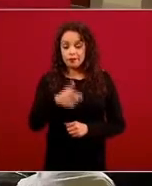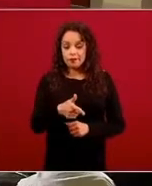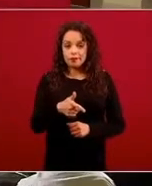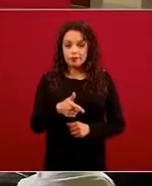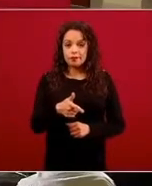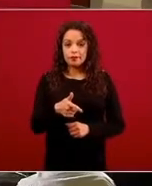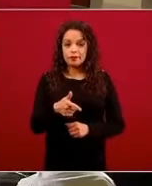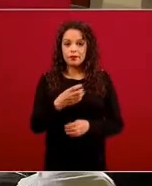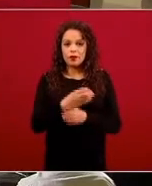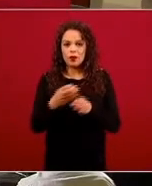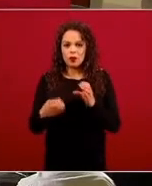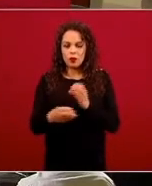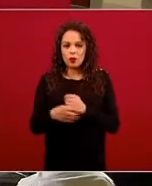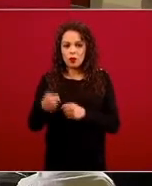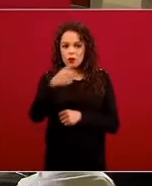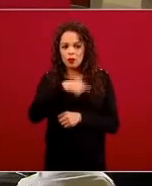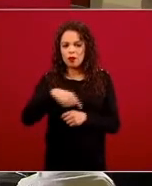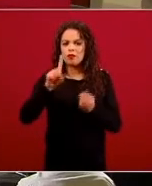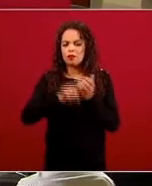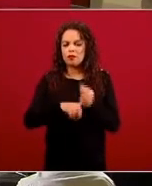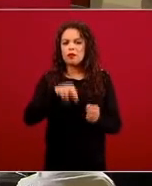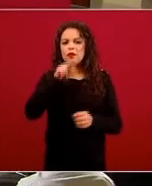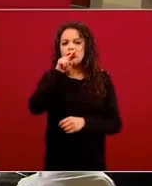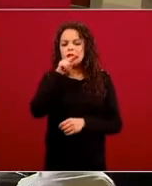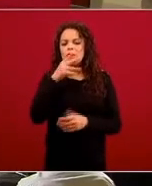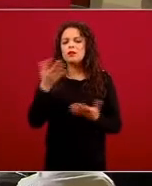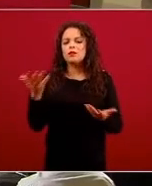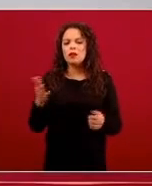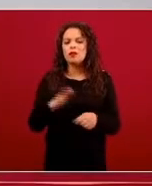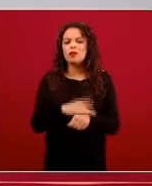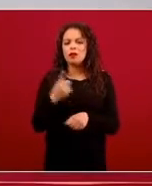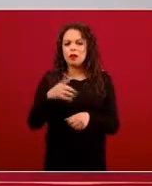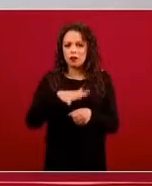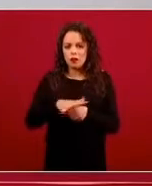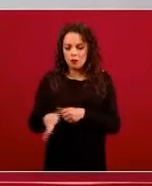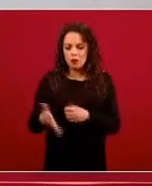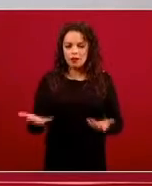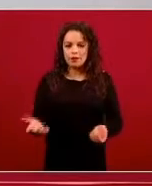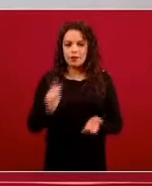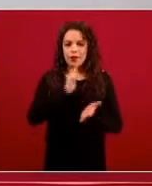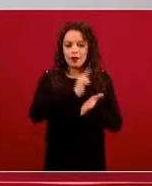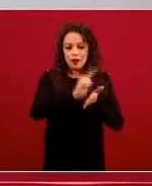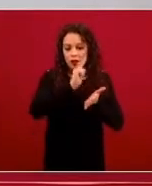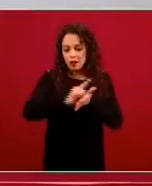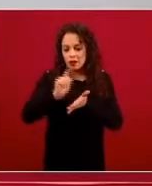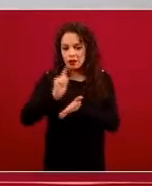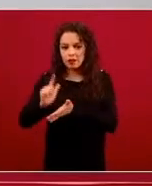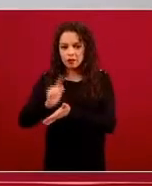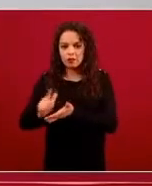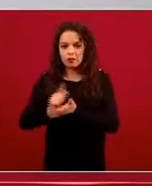at the time and in the place in which this visit happens.